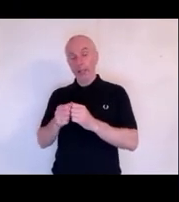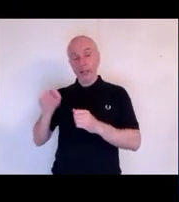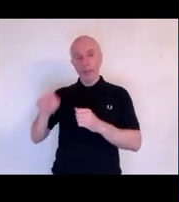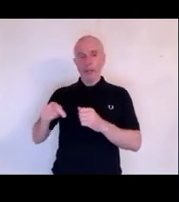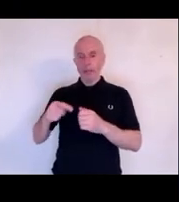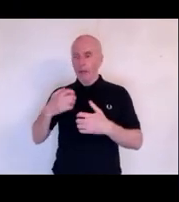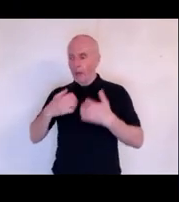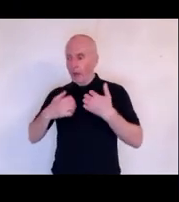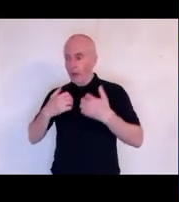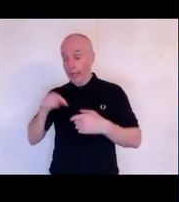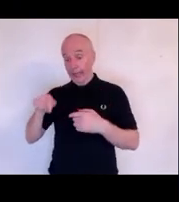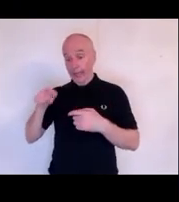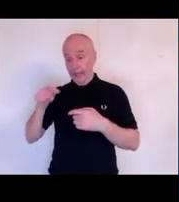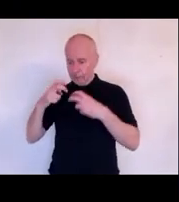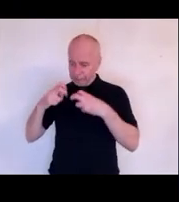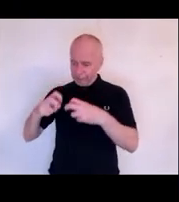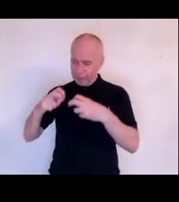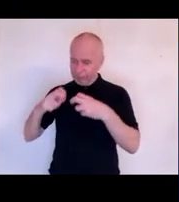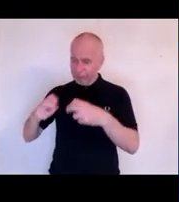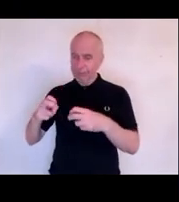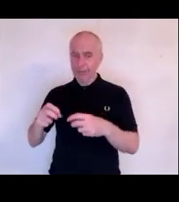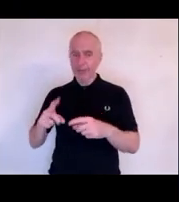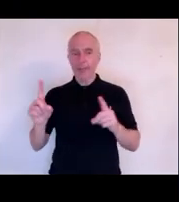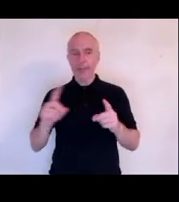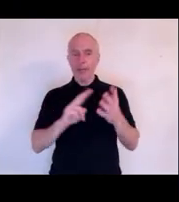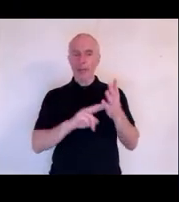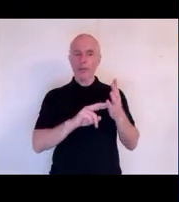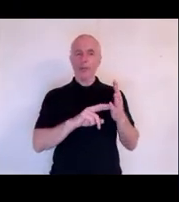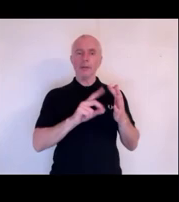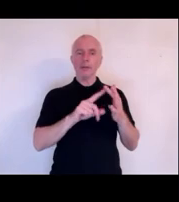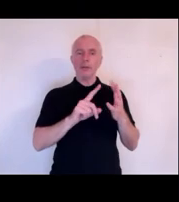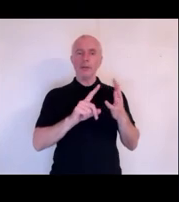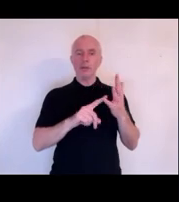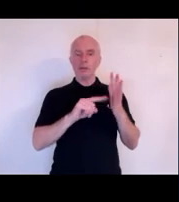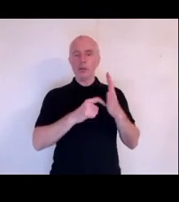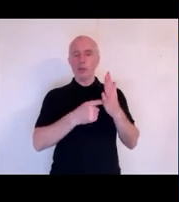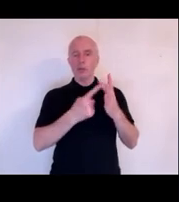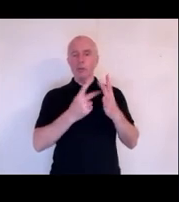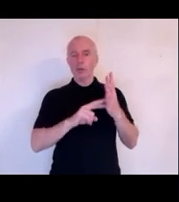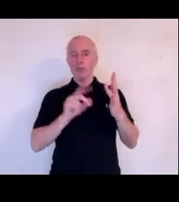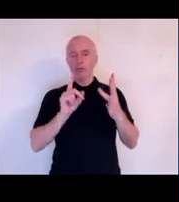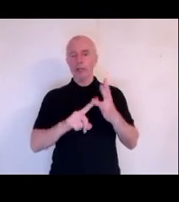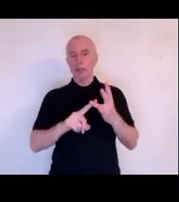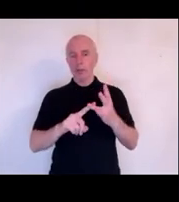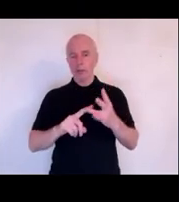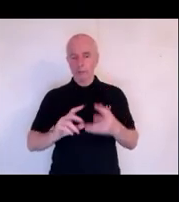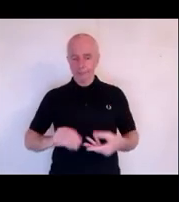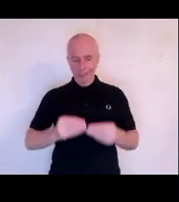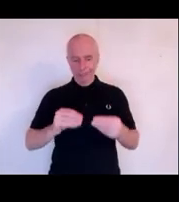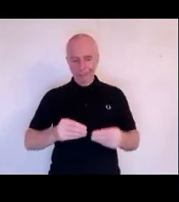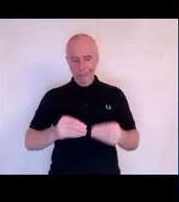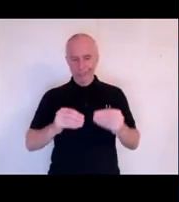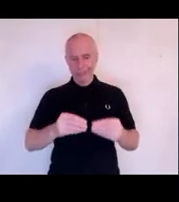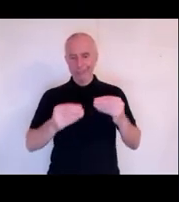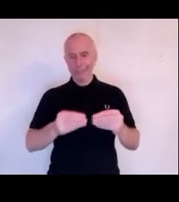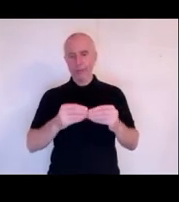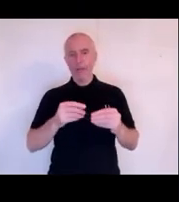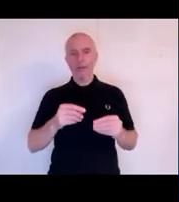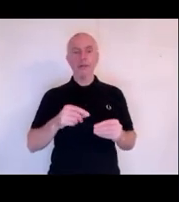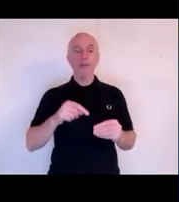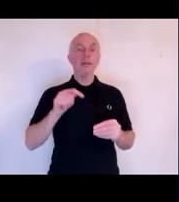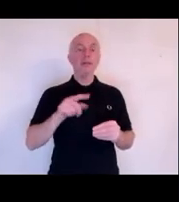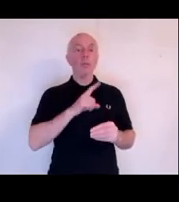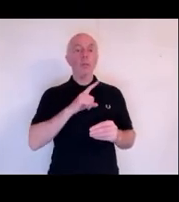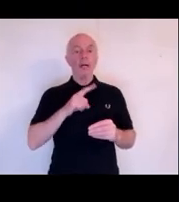research on the the neutrino generation rate within reactors. And the reason they're interested in neutrino